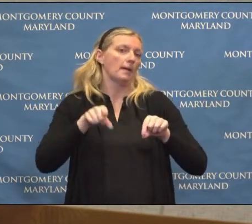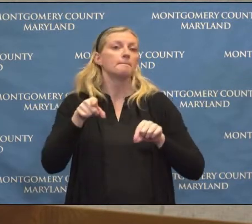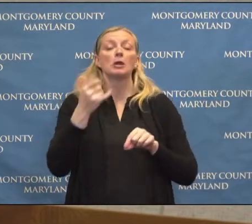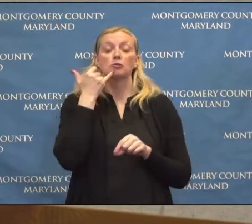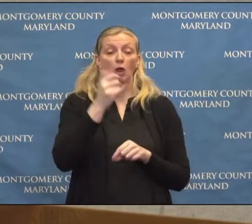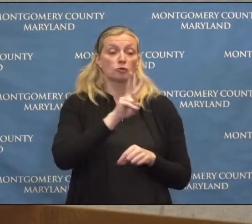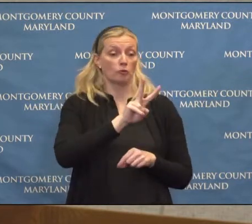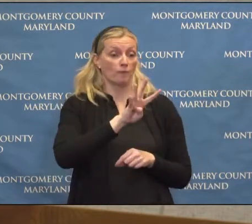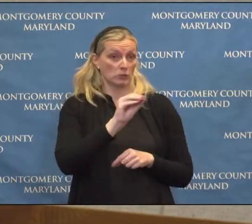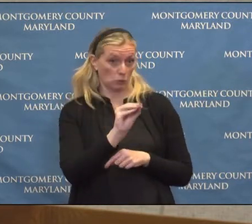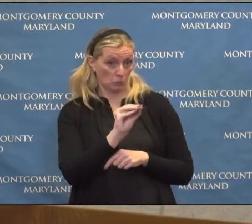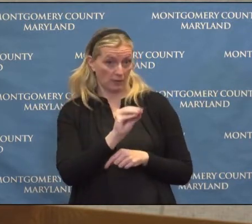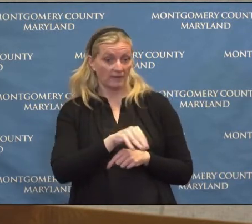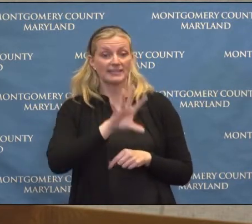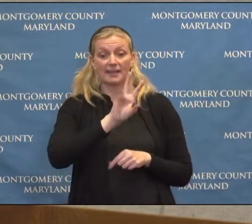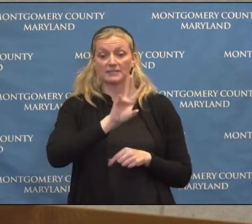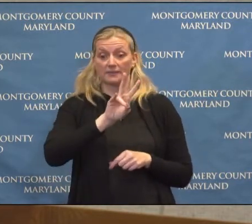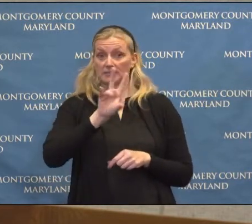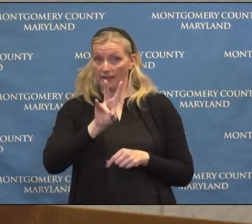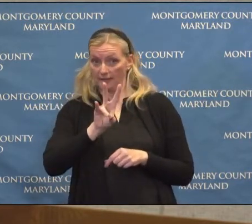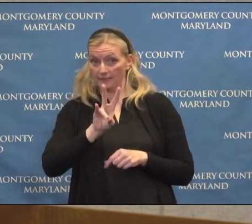number